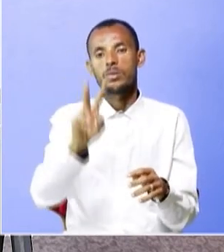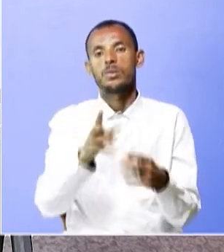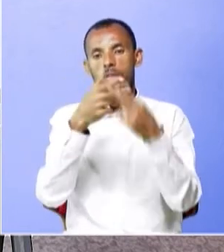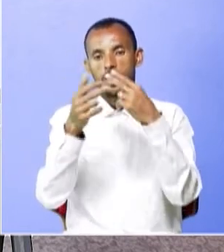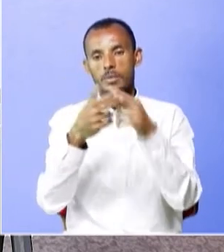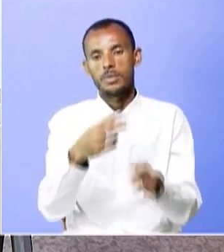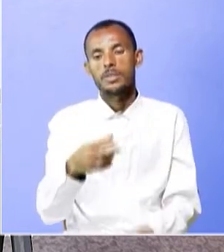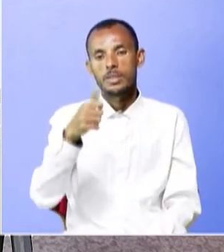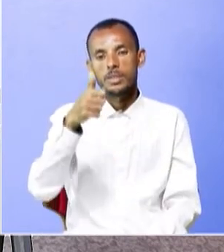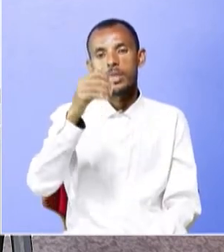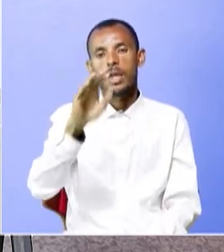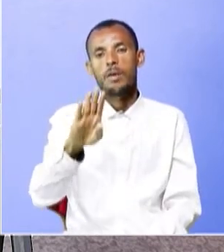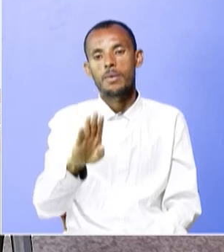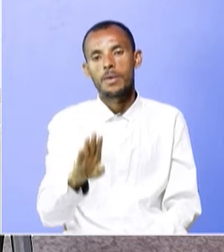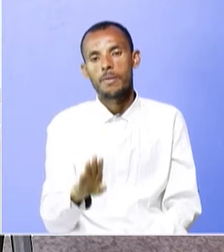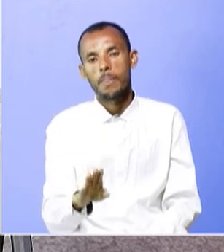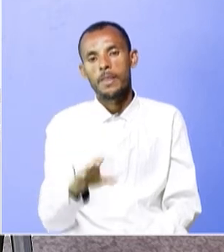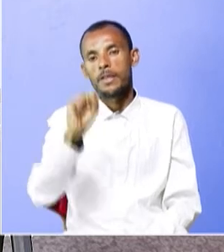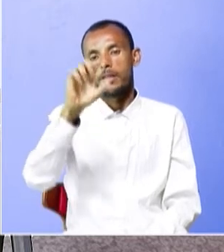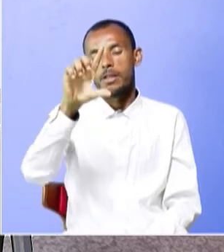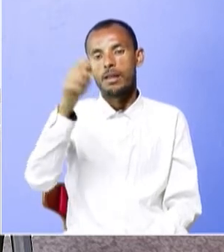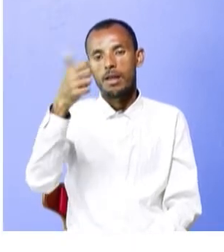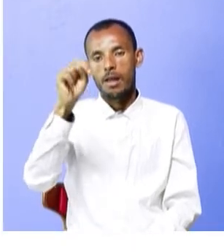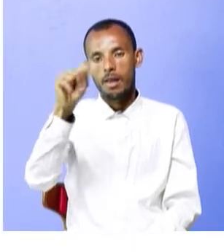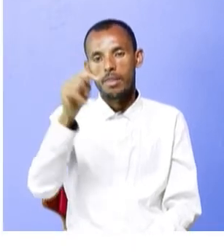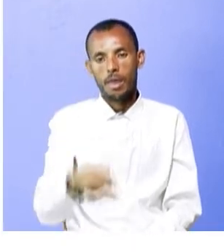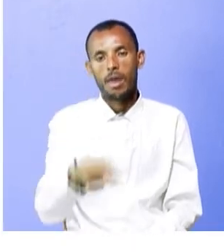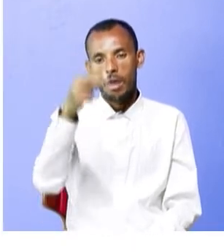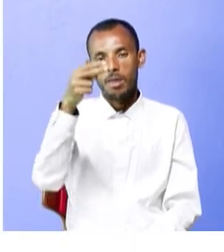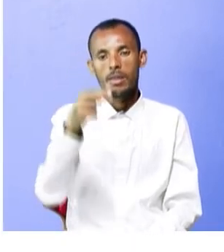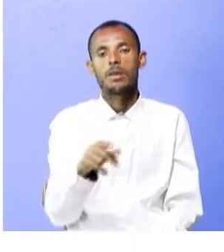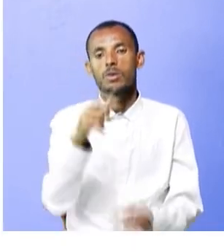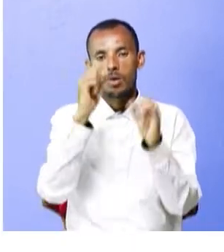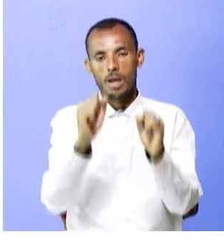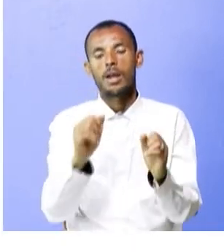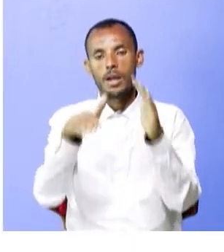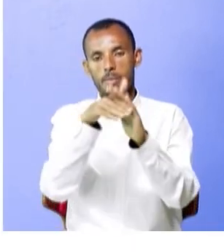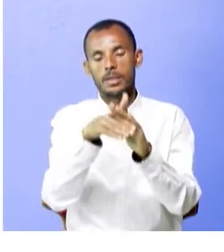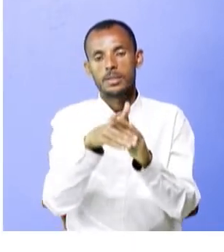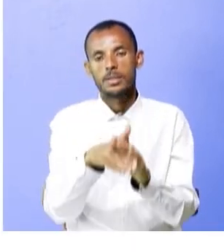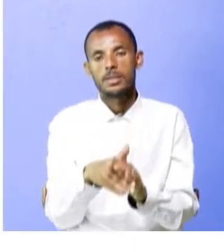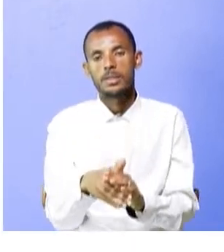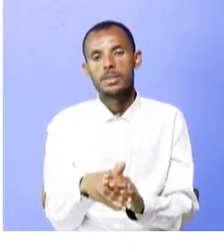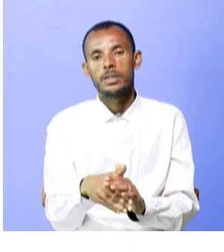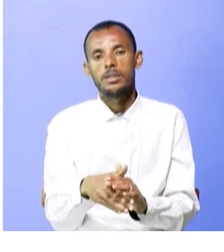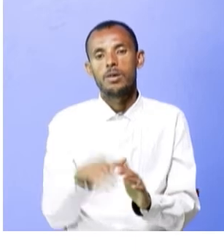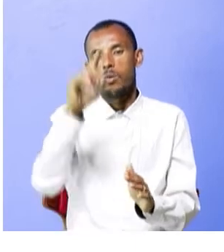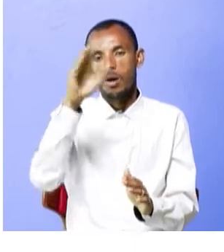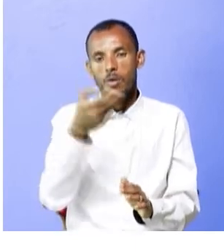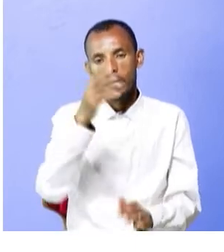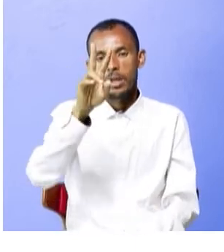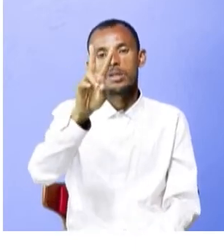slant height. Okay, so in place of triangle area of triangle ABC, you can replace half